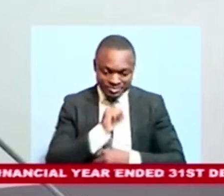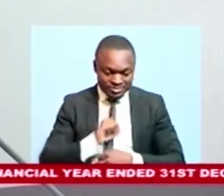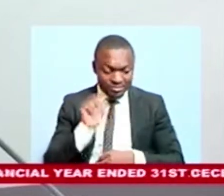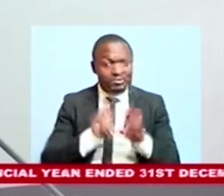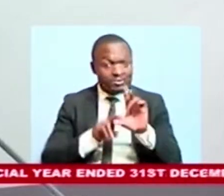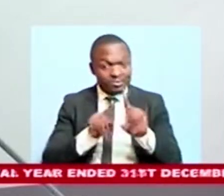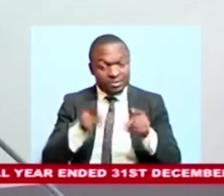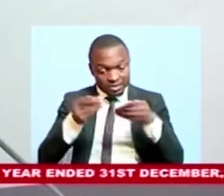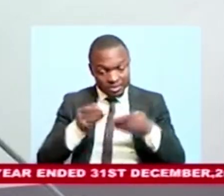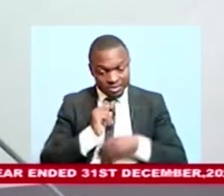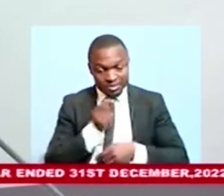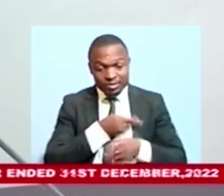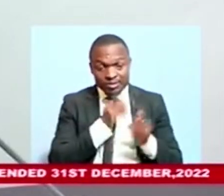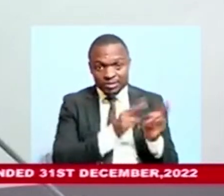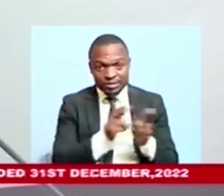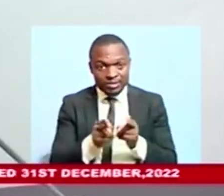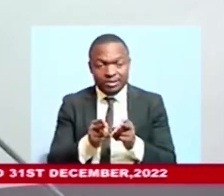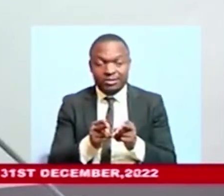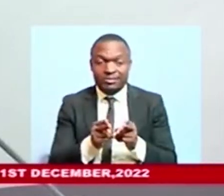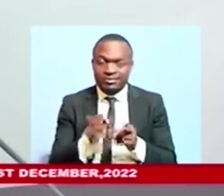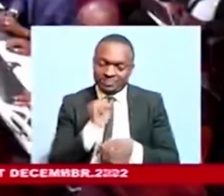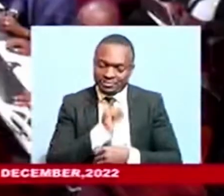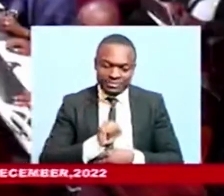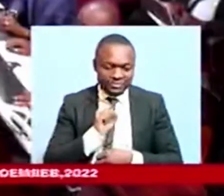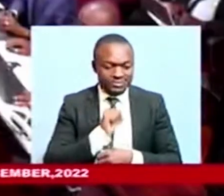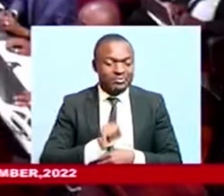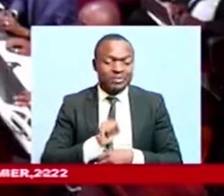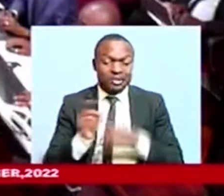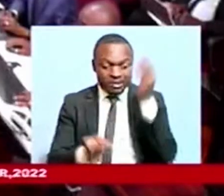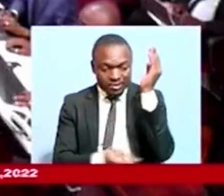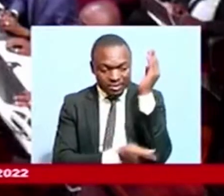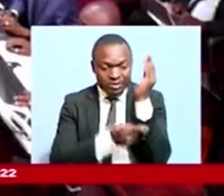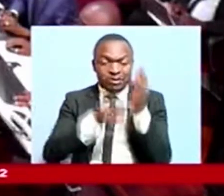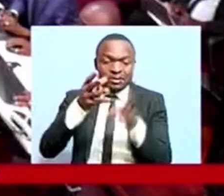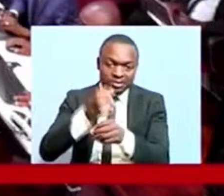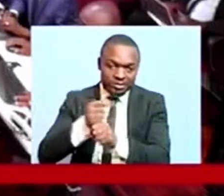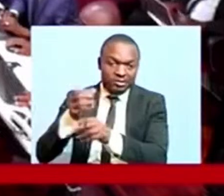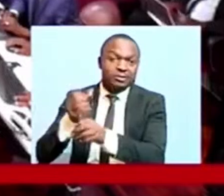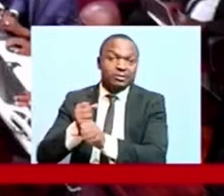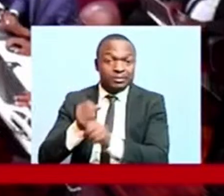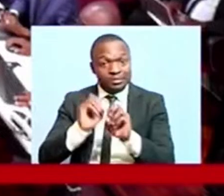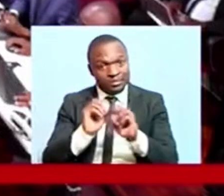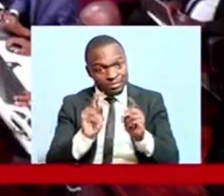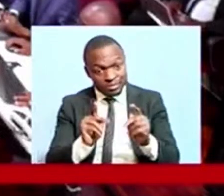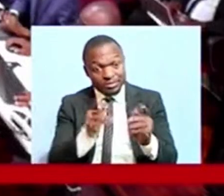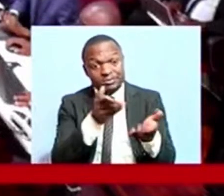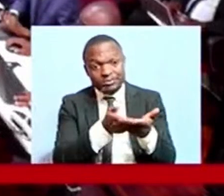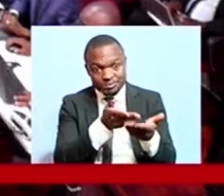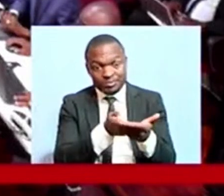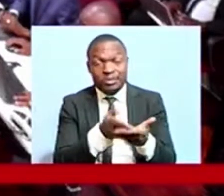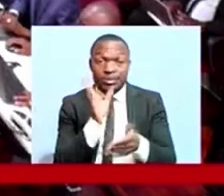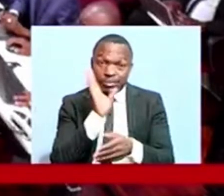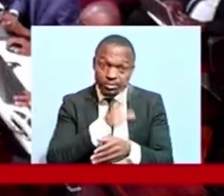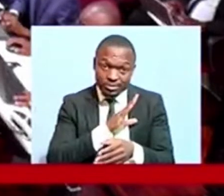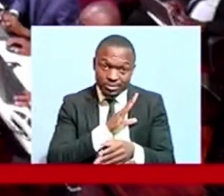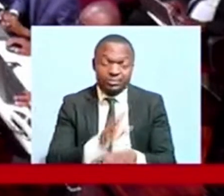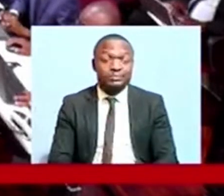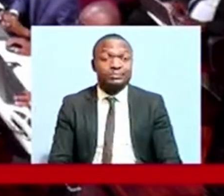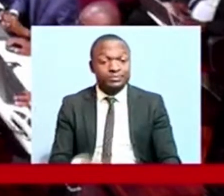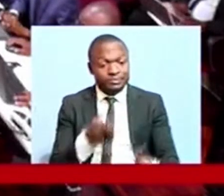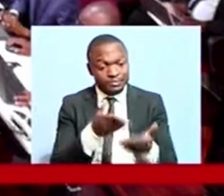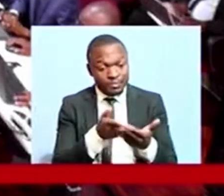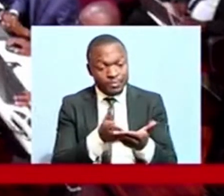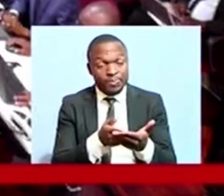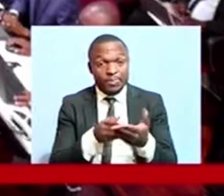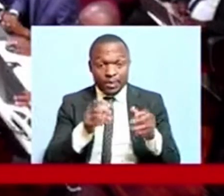us those maybe I got him wrong to say the milestone that he had gone. Okay, this is stated.